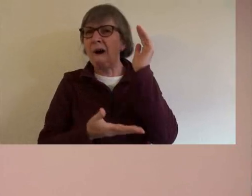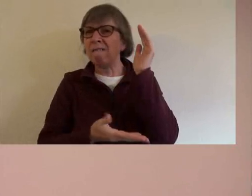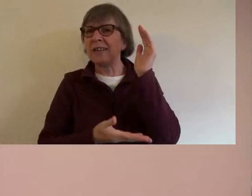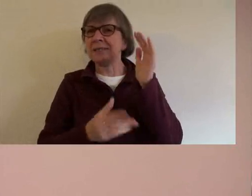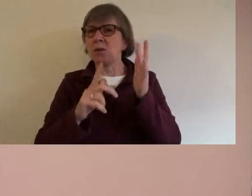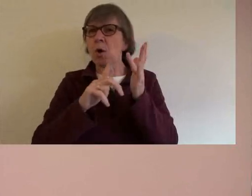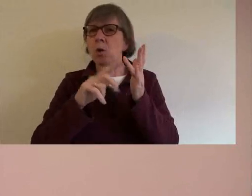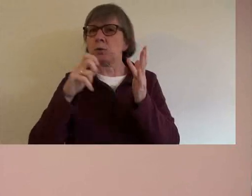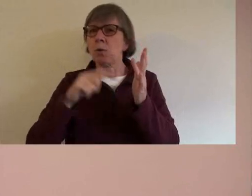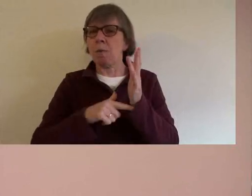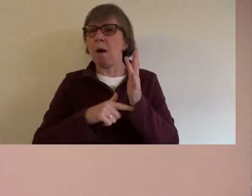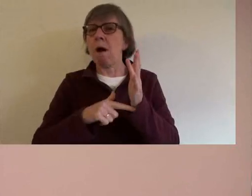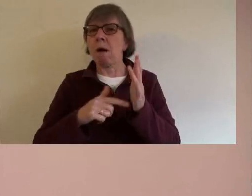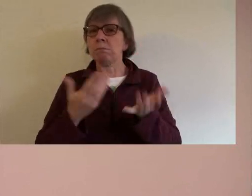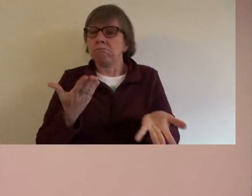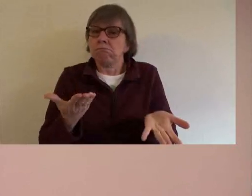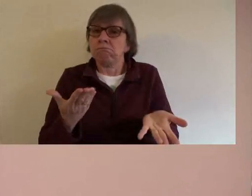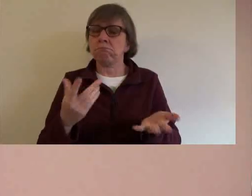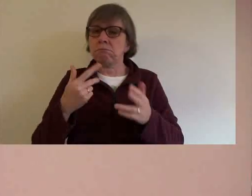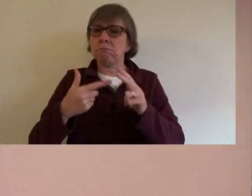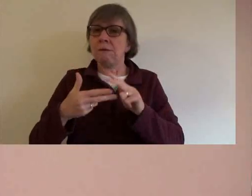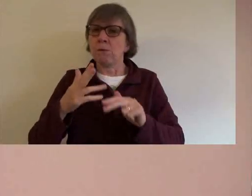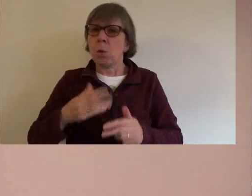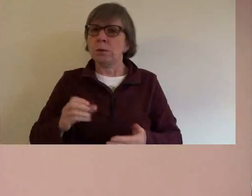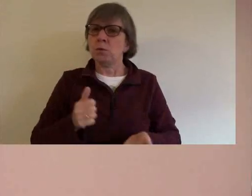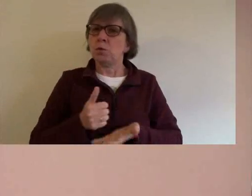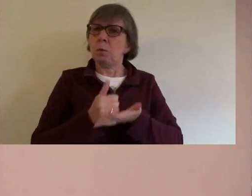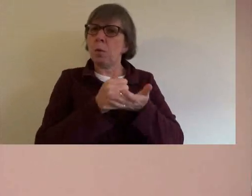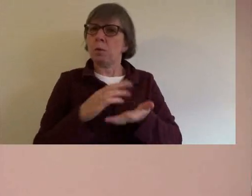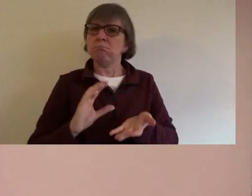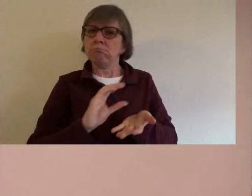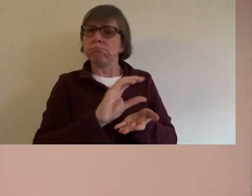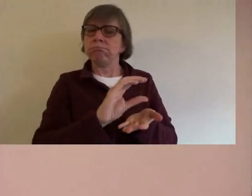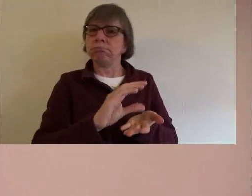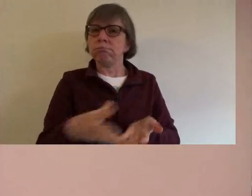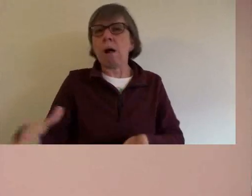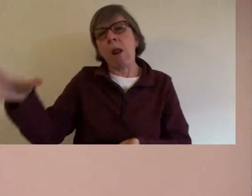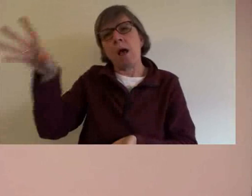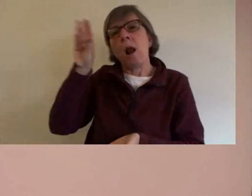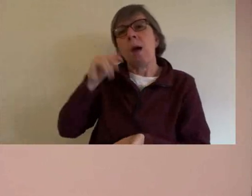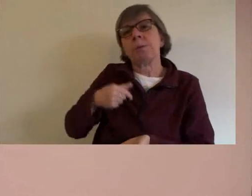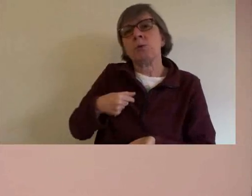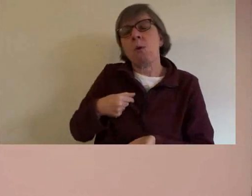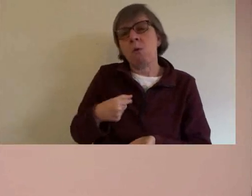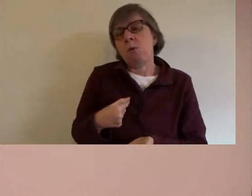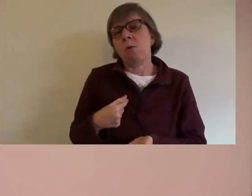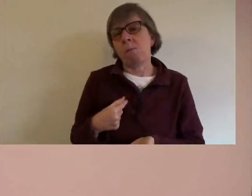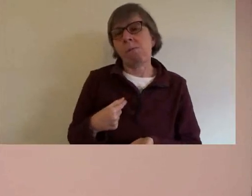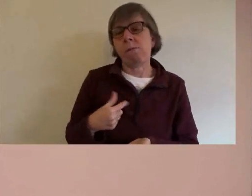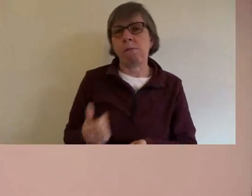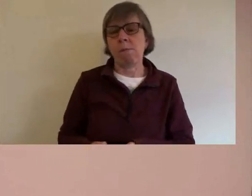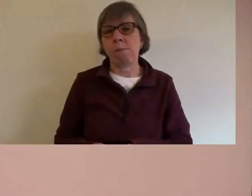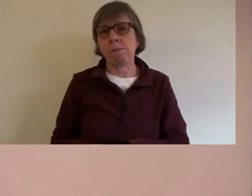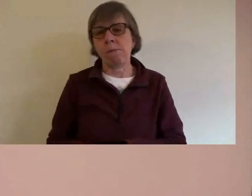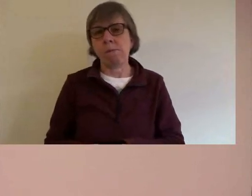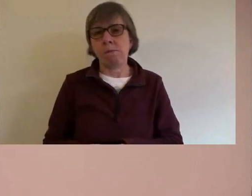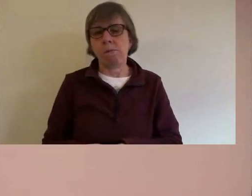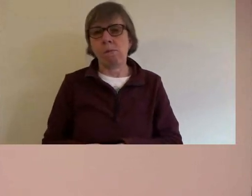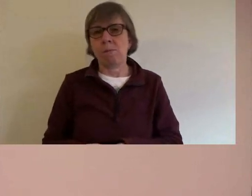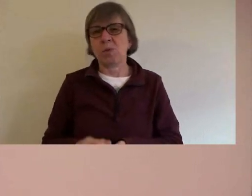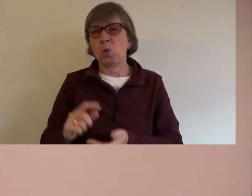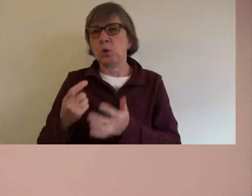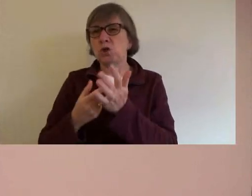might bring food stuff who don't normally. So if you want to send some money in lieu of a harvest celebration this year, then